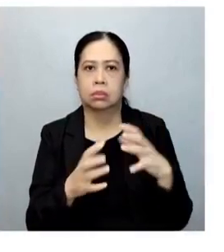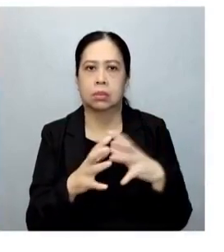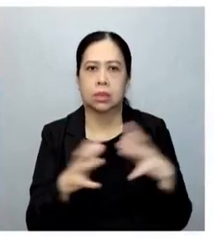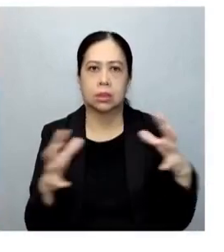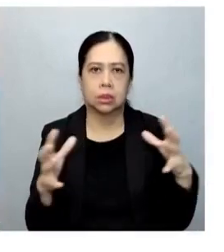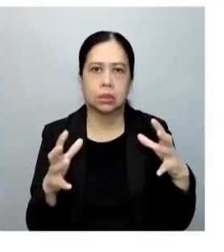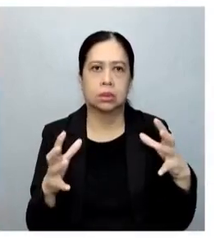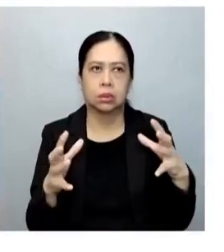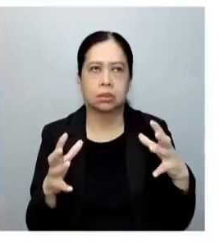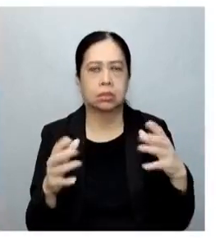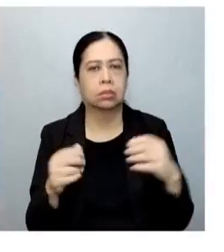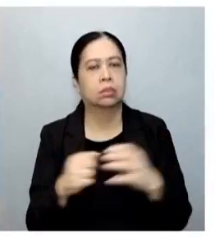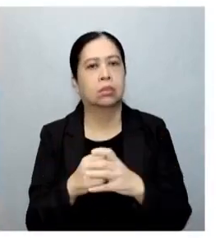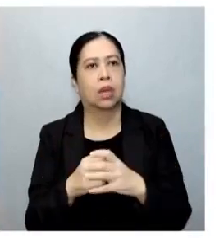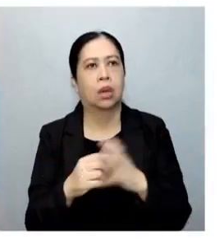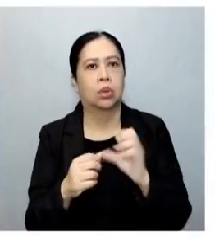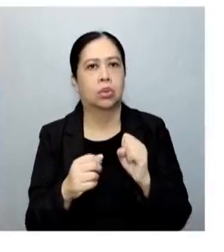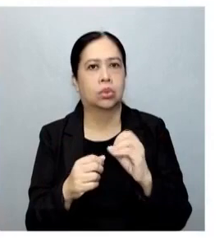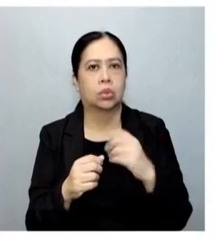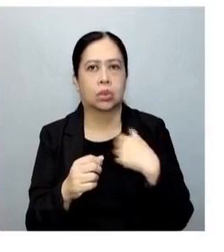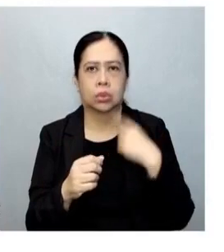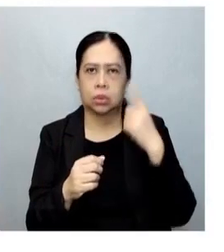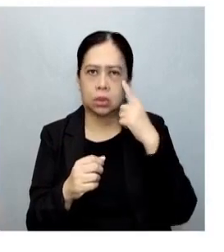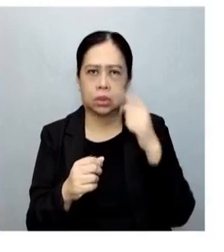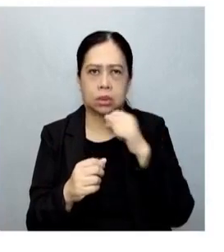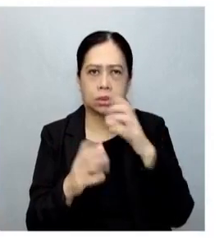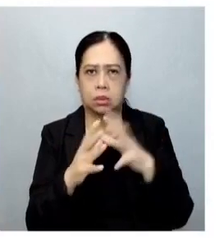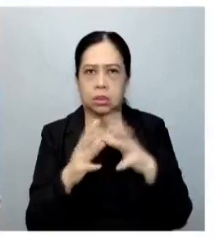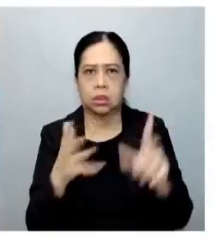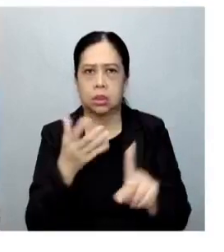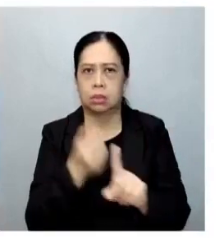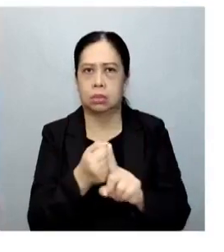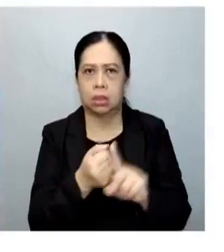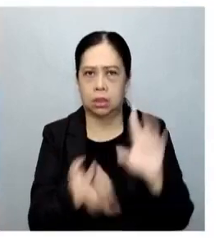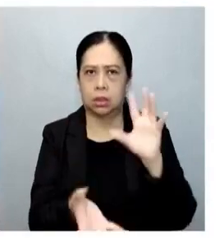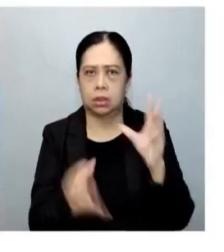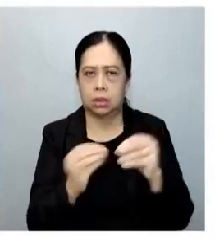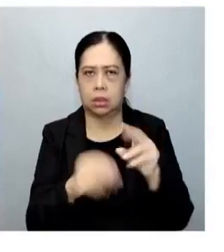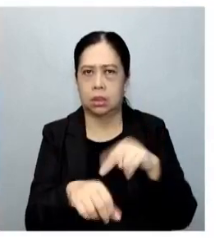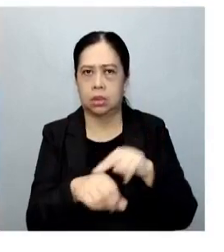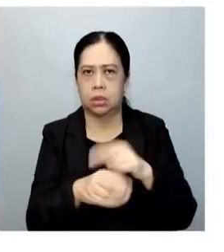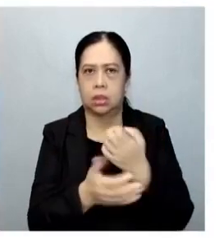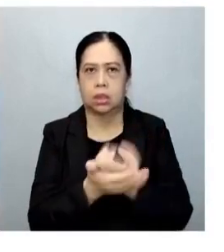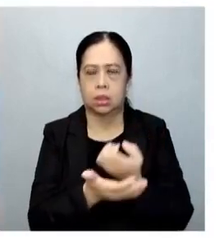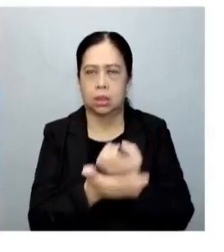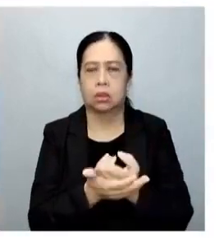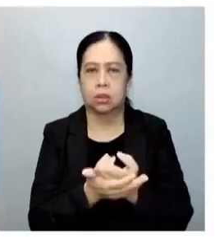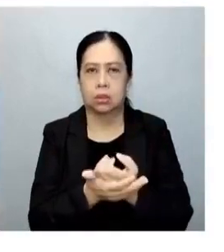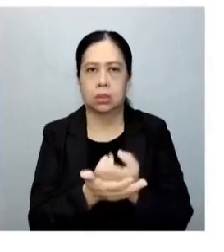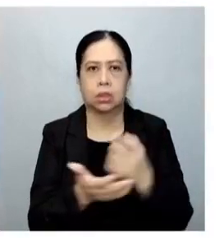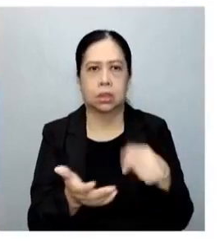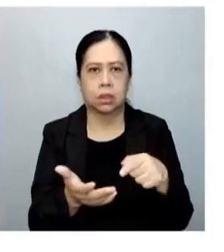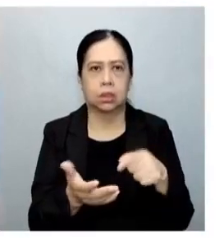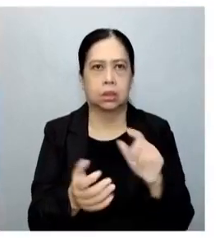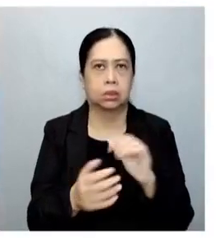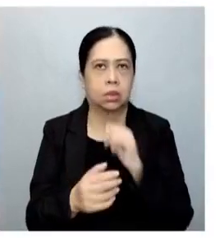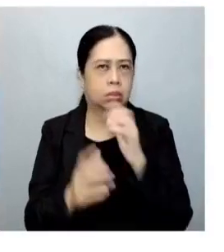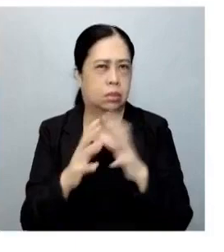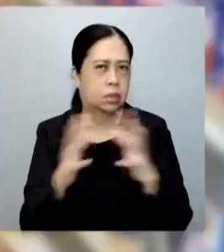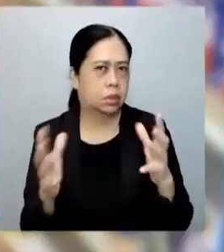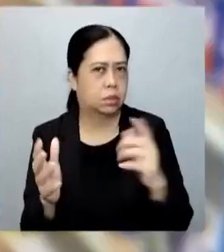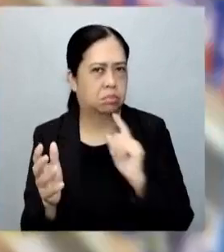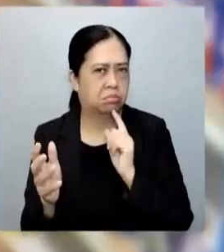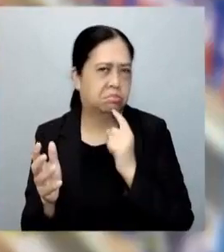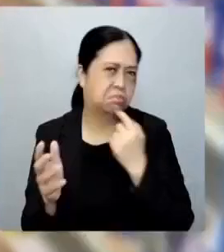substantial, and so I do think that the impact on the overall national economy is that serious at this point.